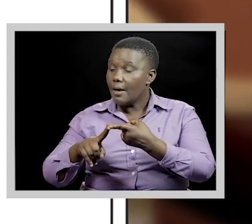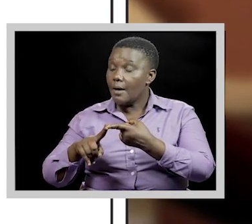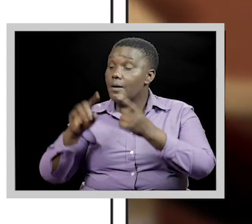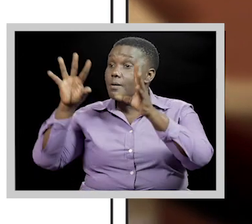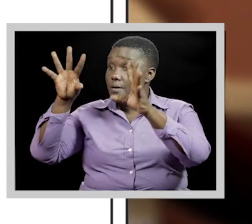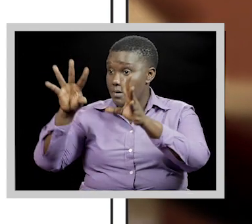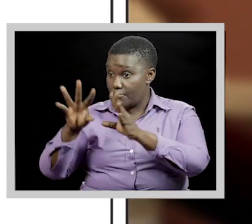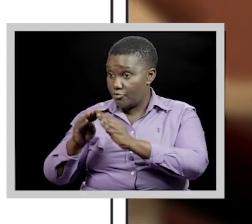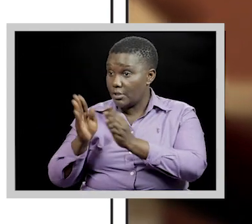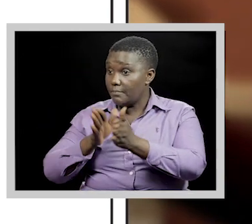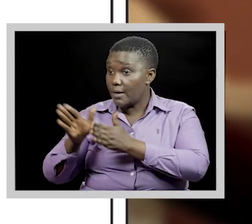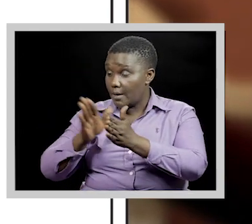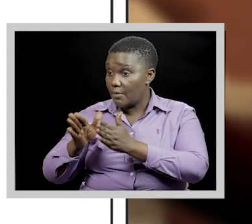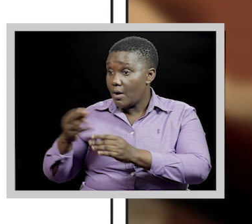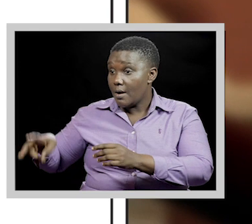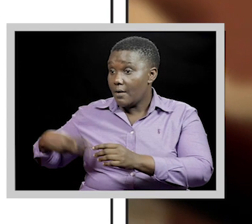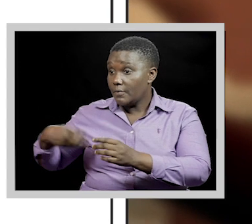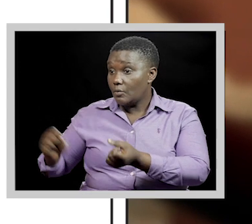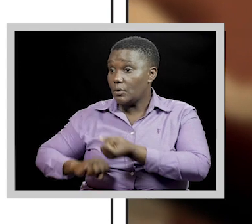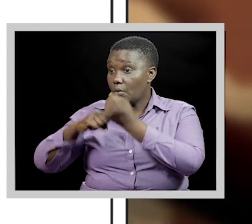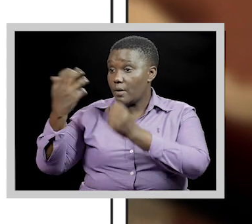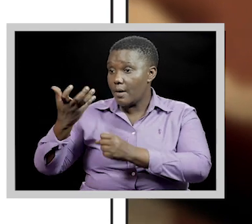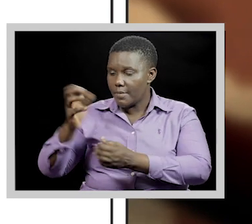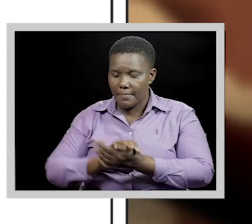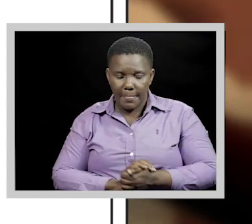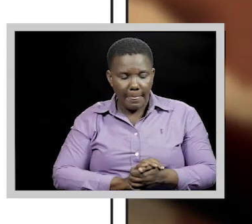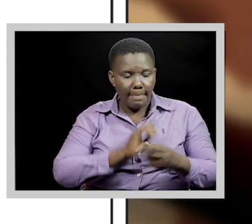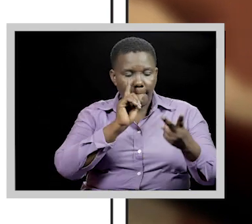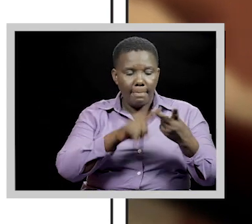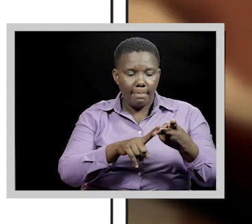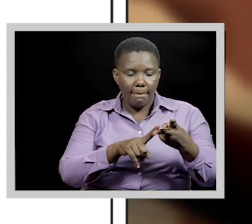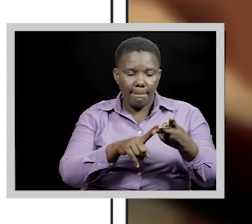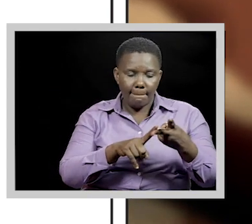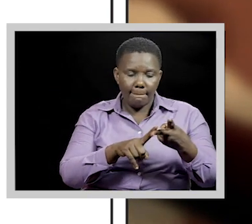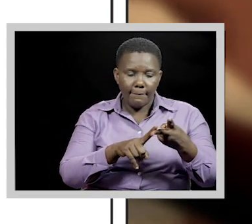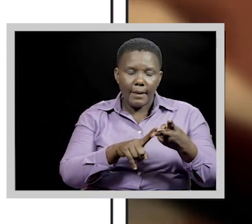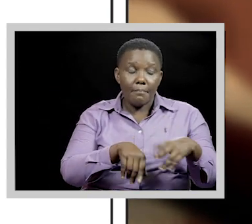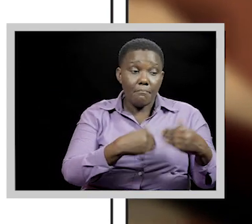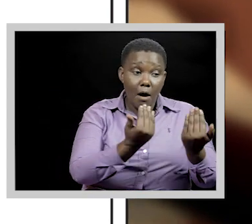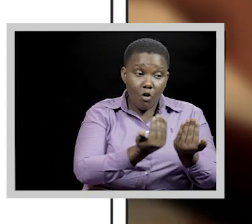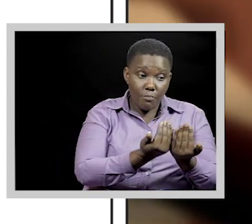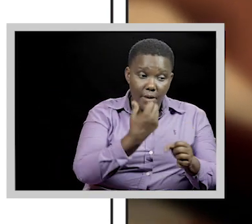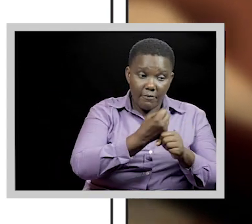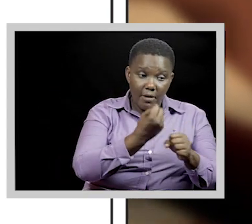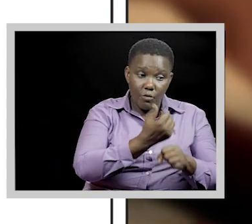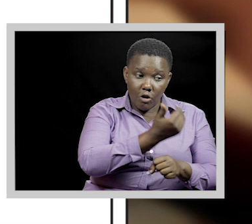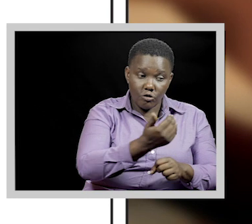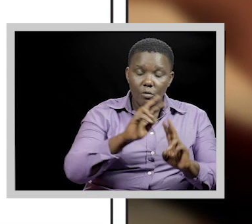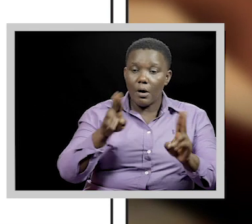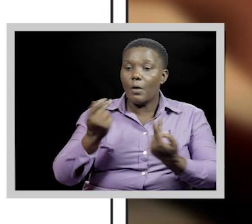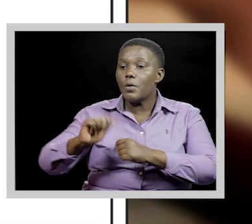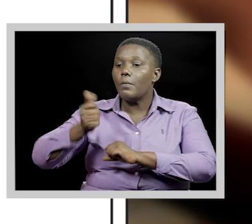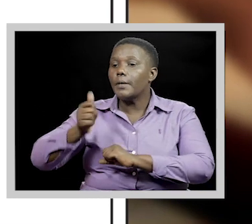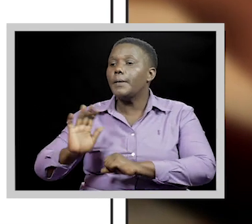report. B. Any plea of mitigation made by the child or made on his